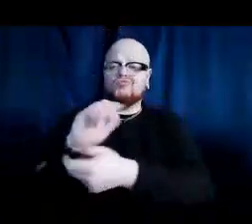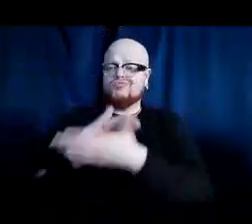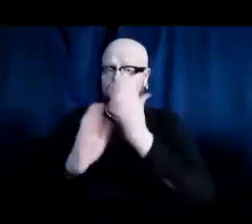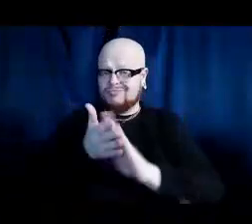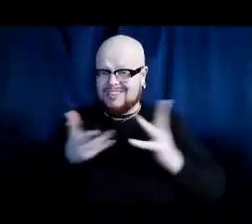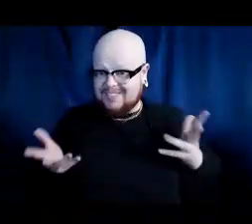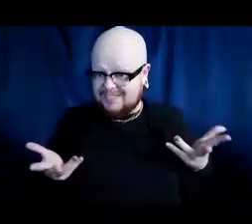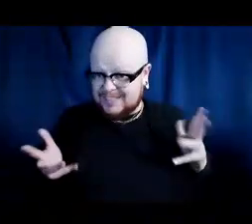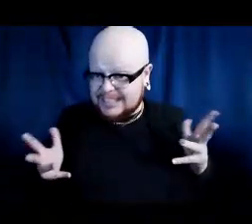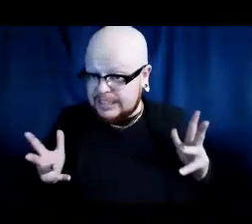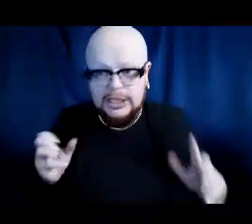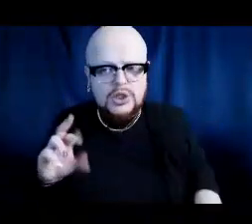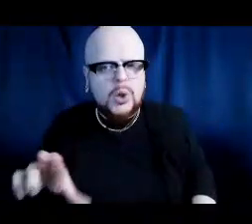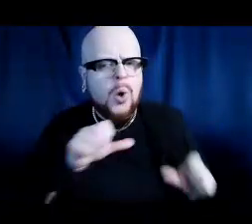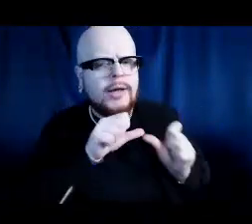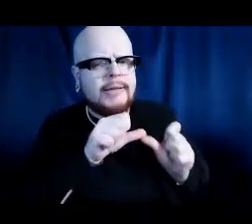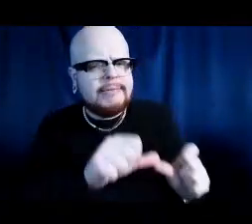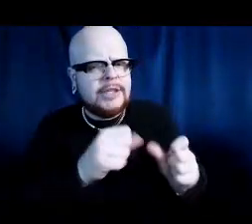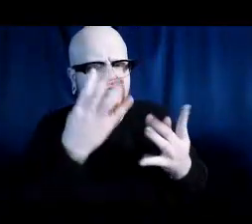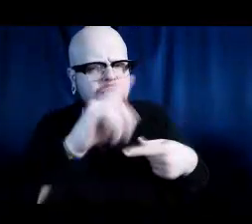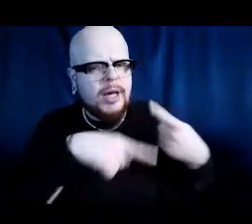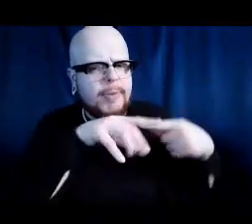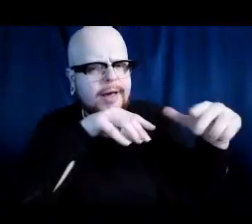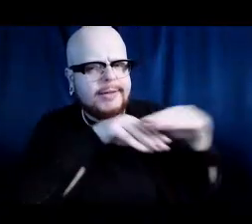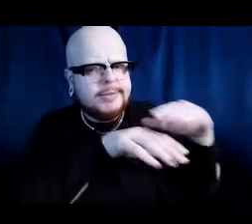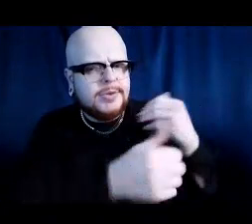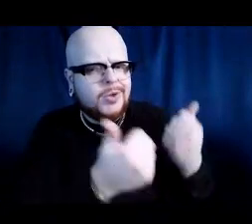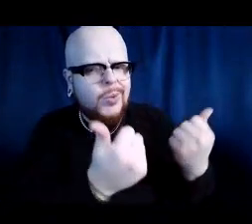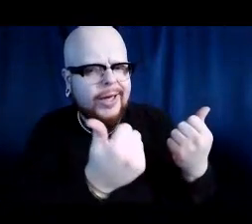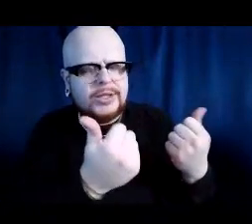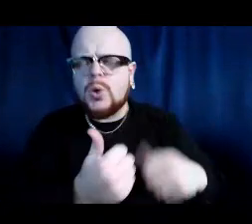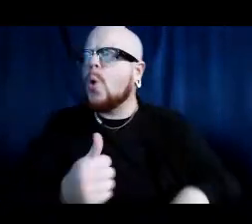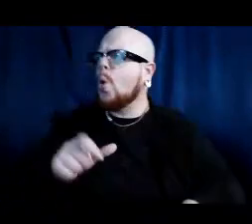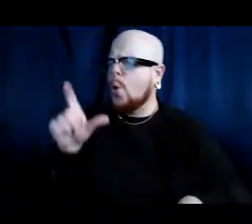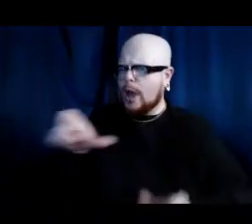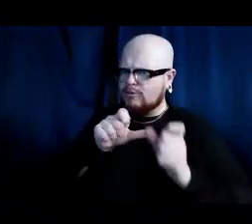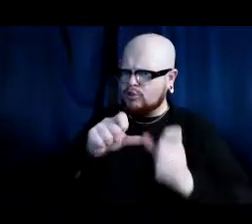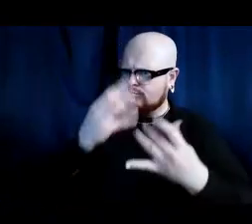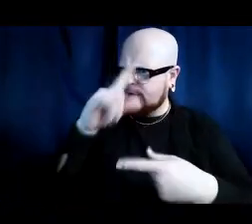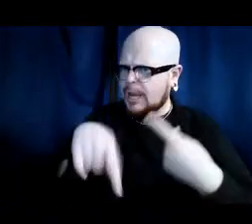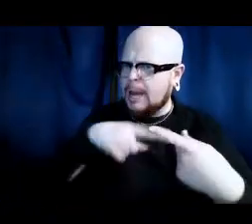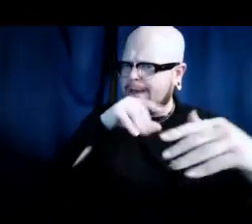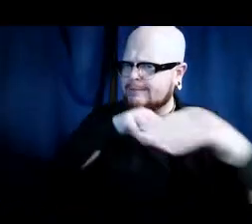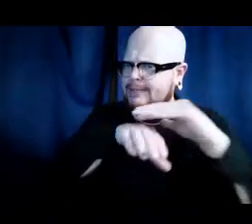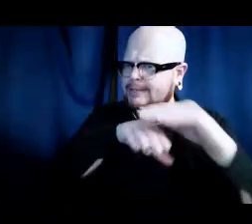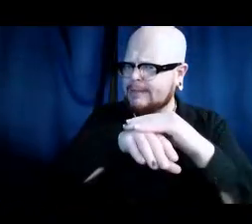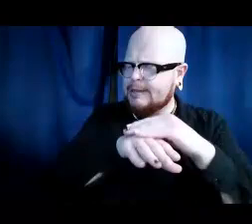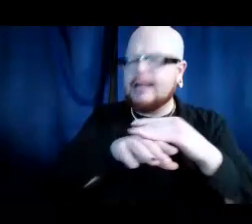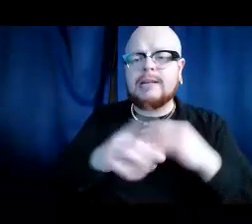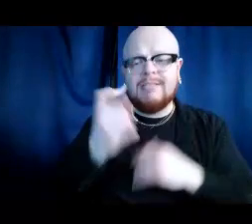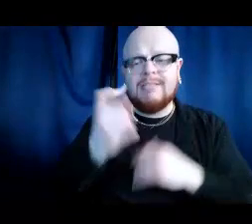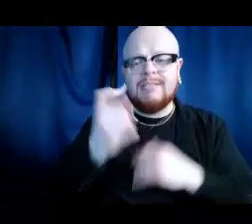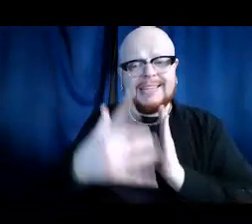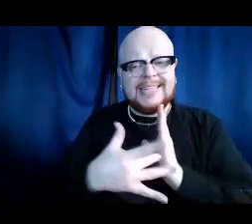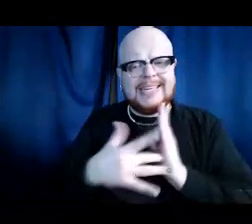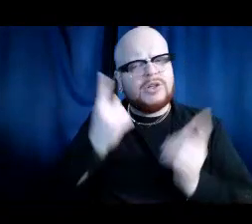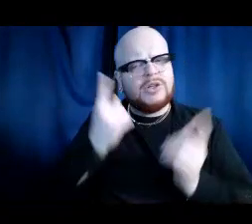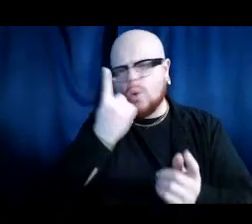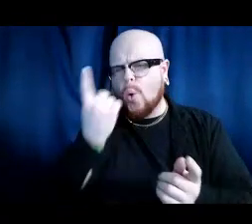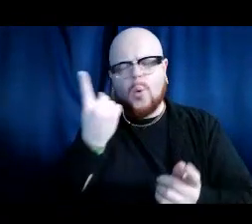Absolutely. As technology is constantly evolving, it's important to stay current. Be aware of changes in